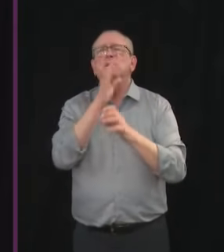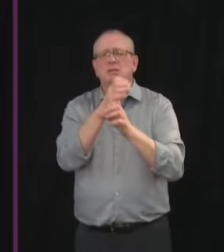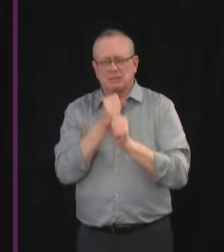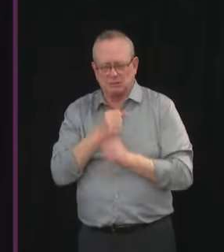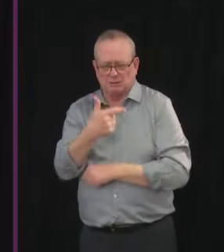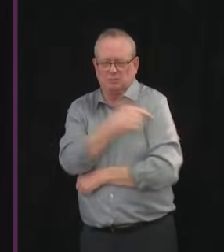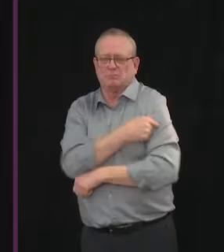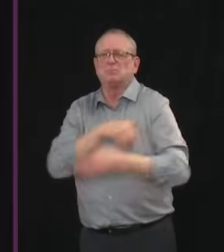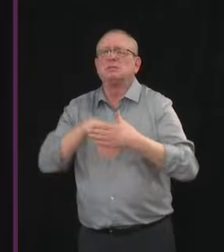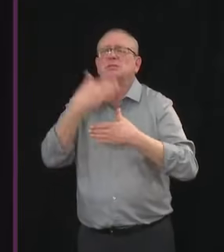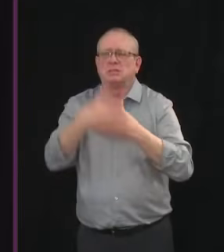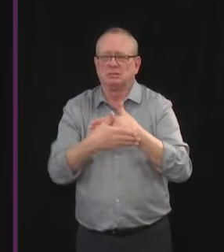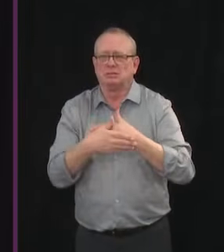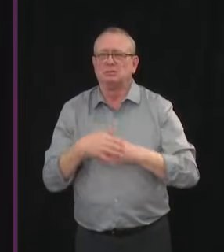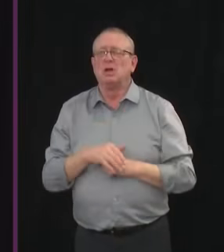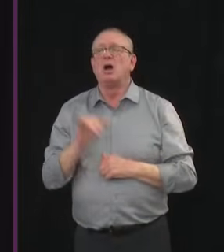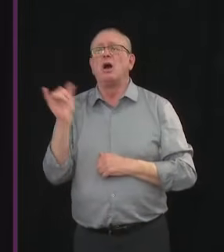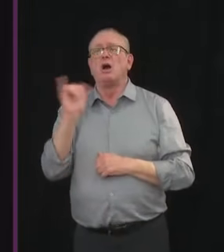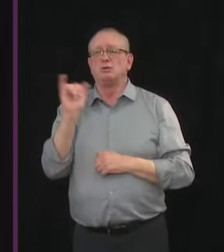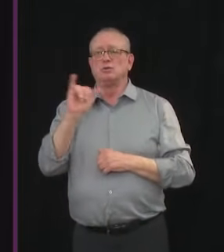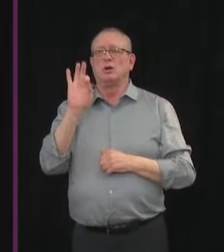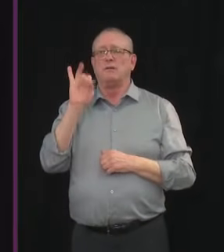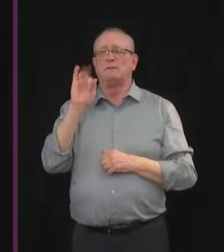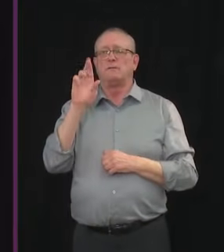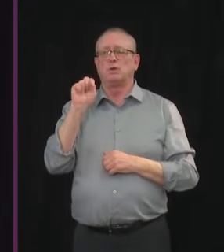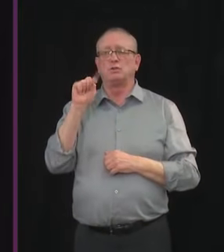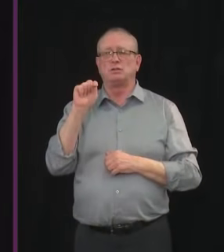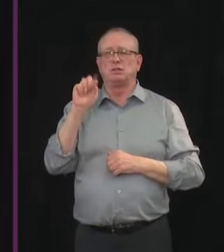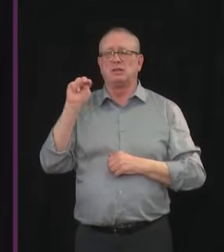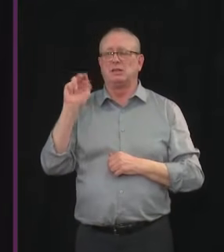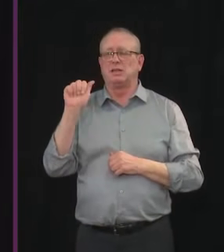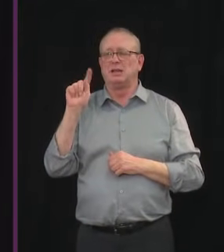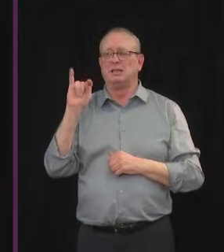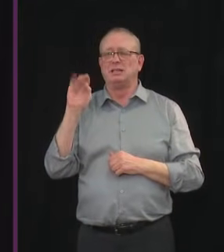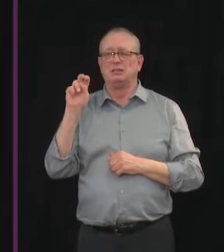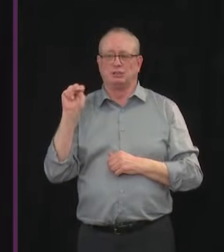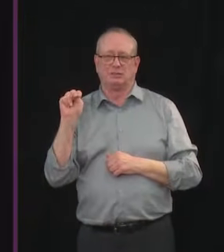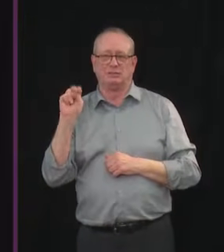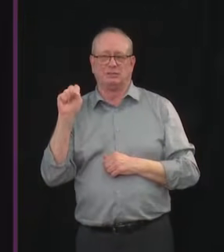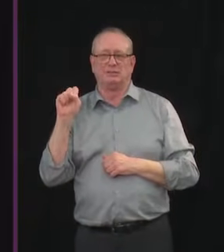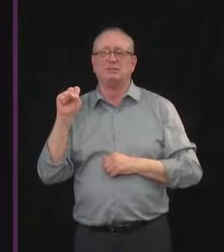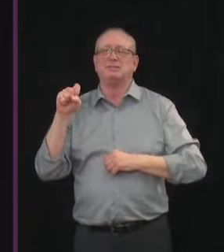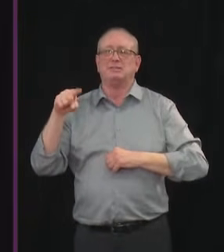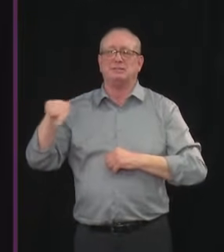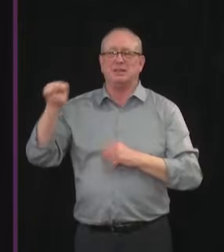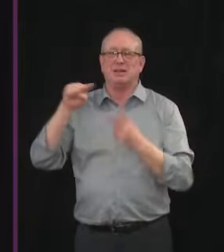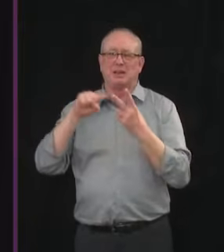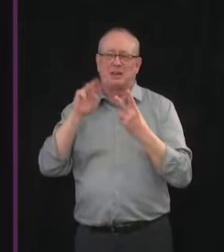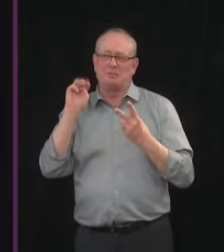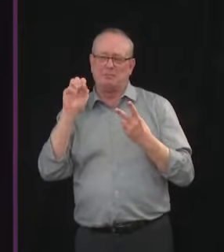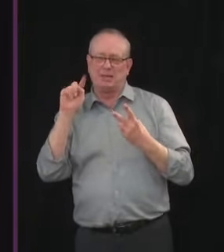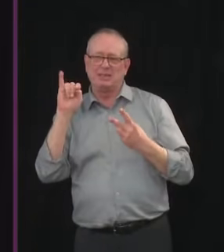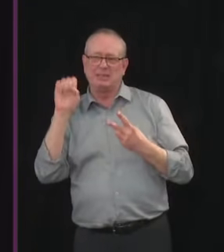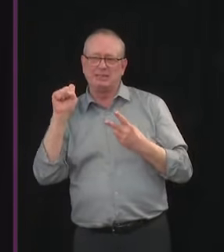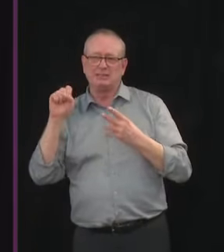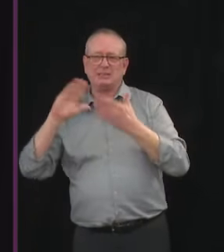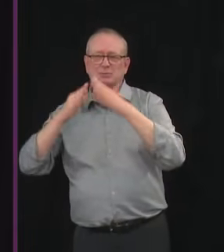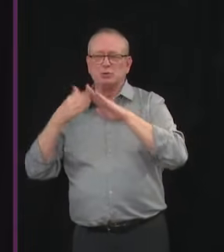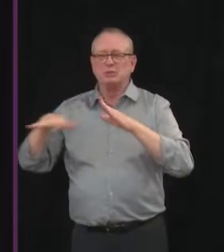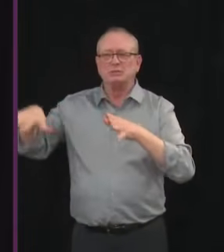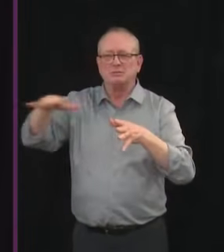to begin offering vaccine to persons 65 years of age and over, living in First Nations communities or Métis